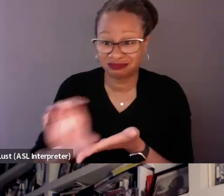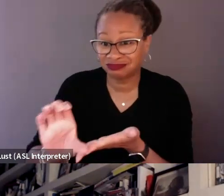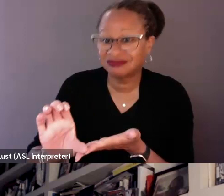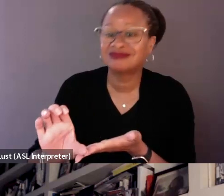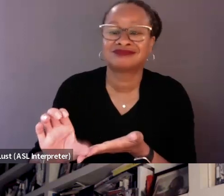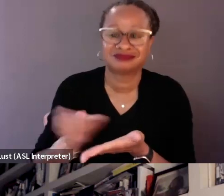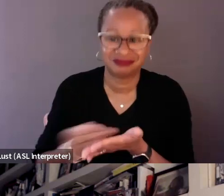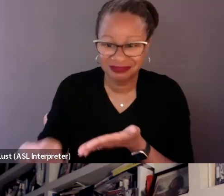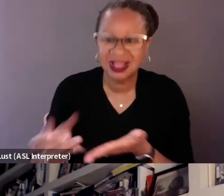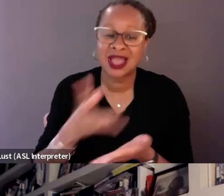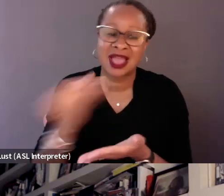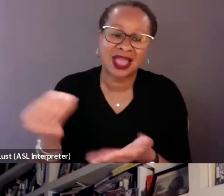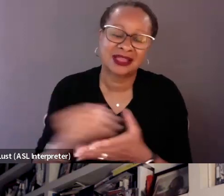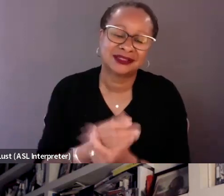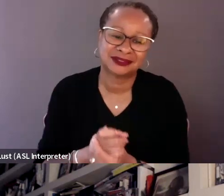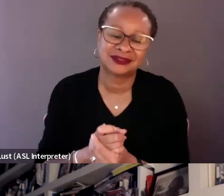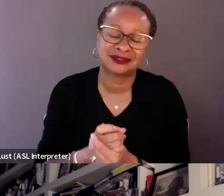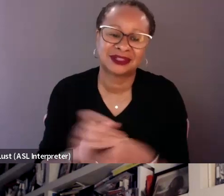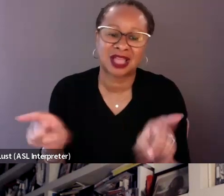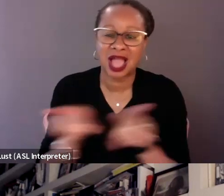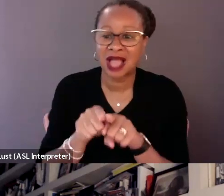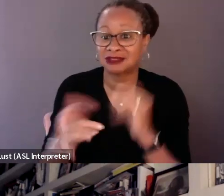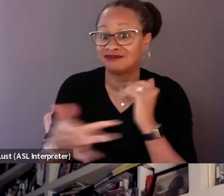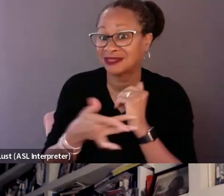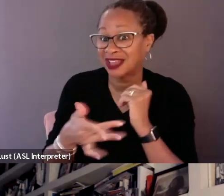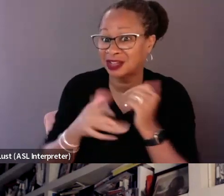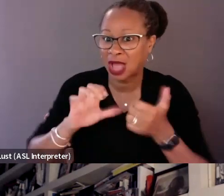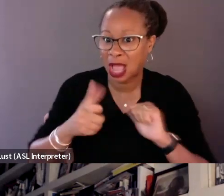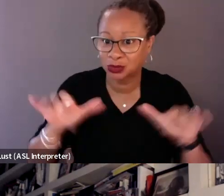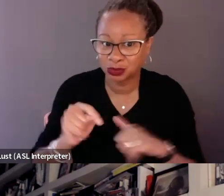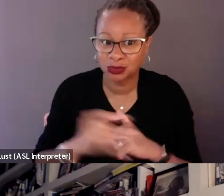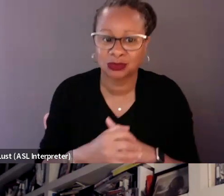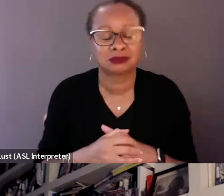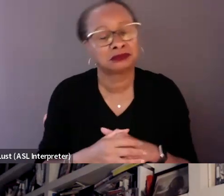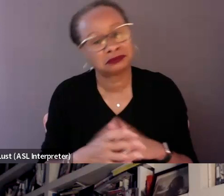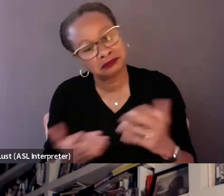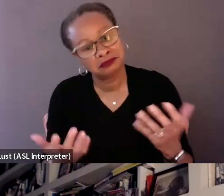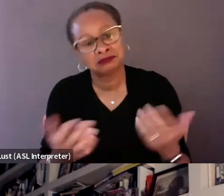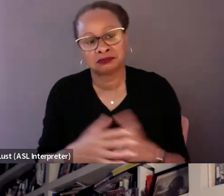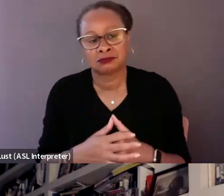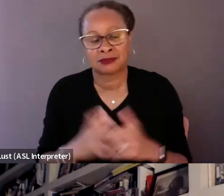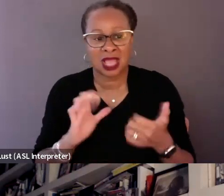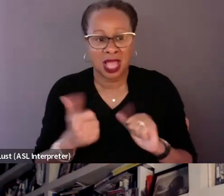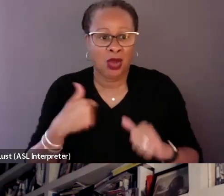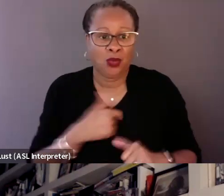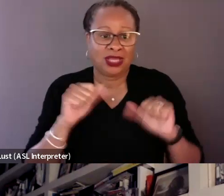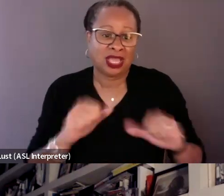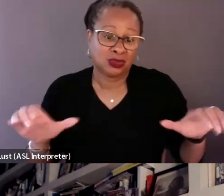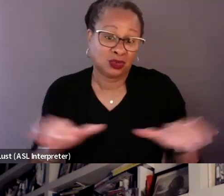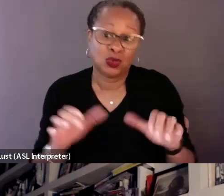how the technical also. And how we can do,